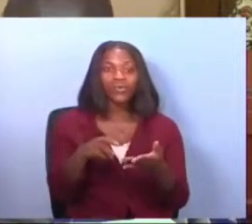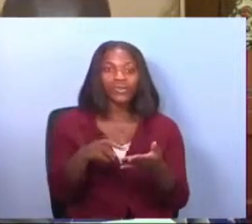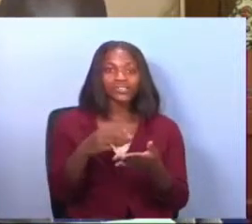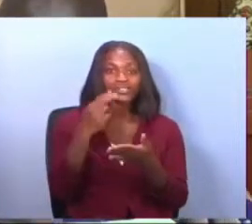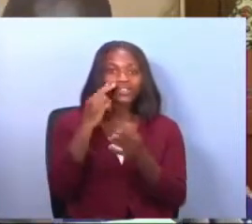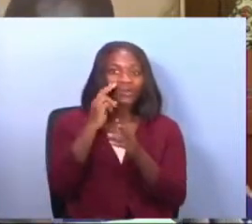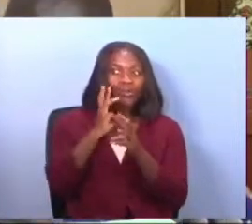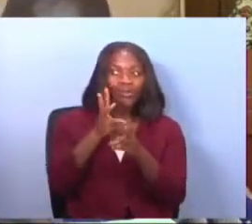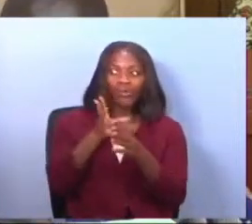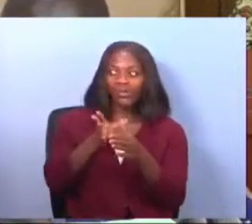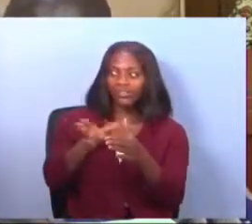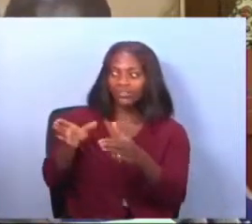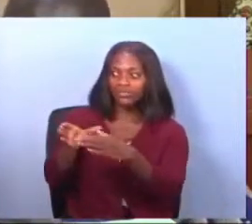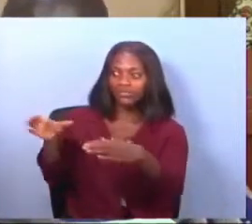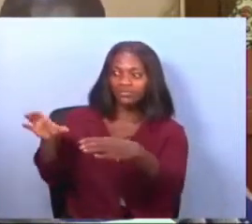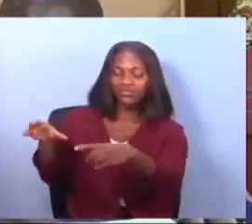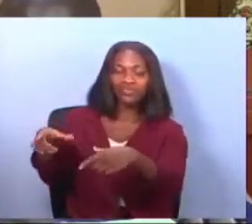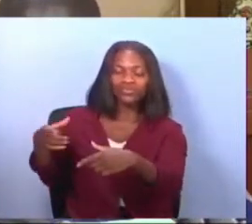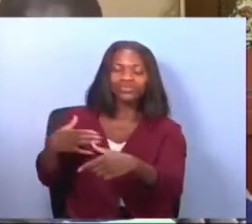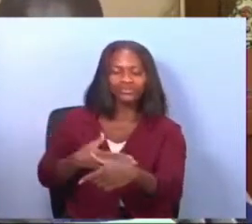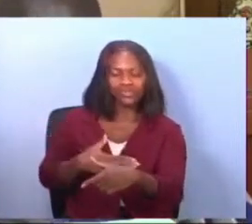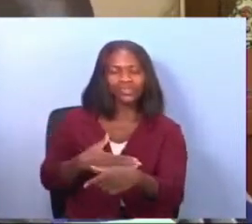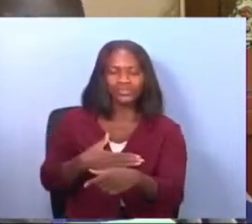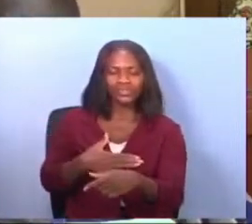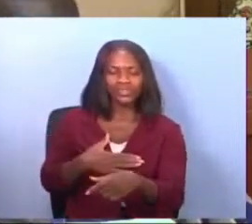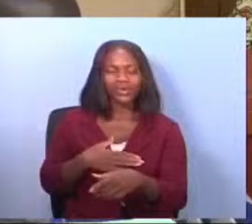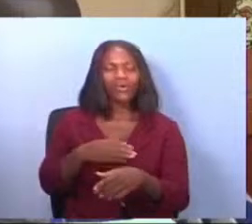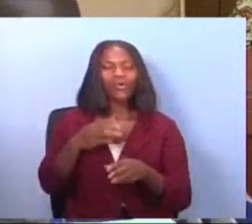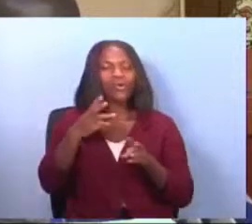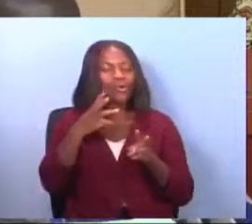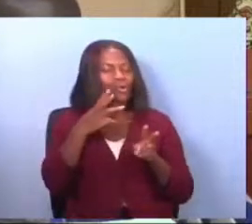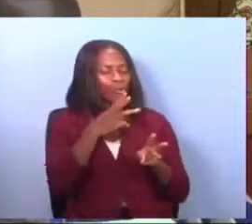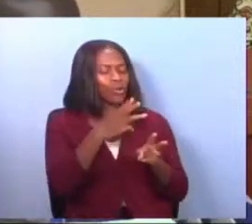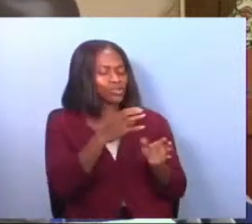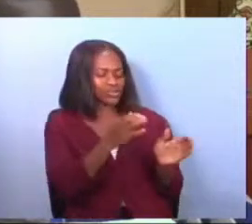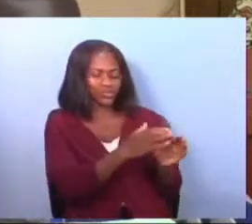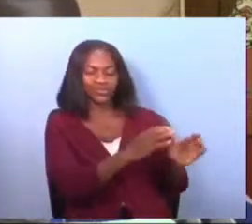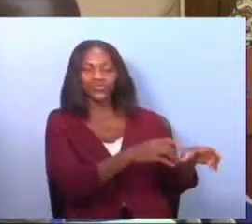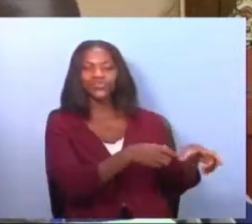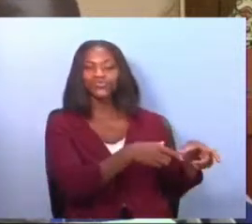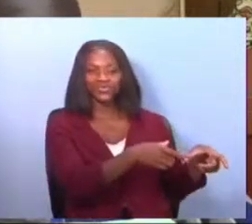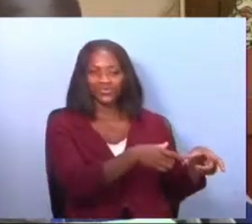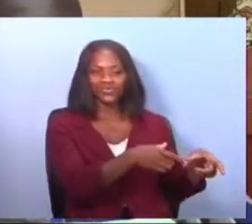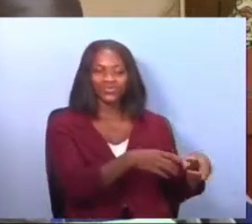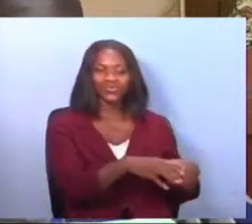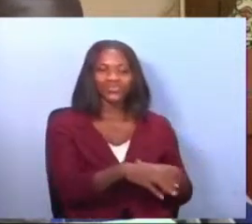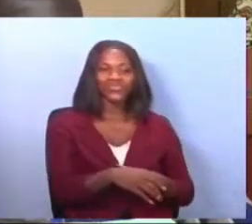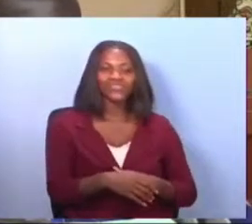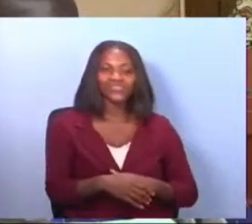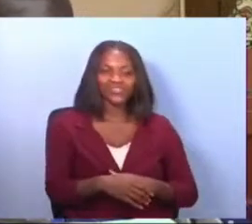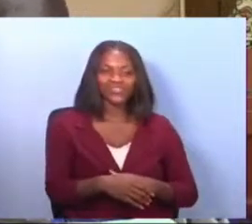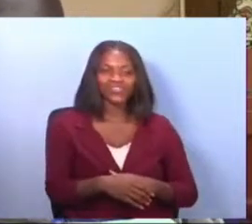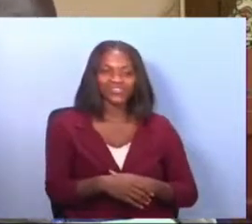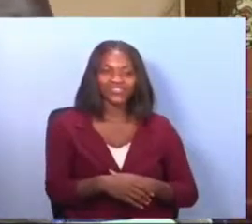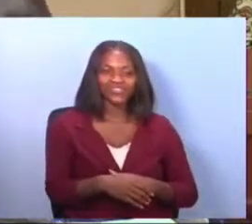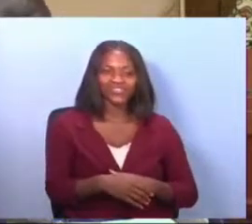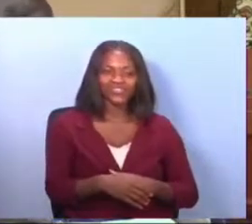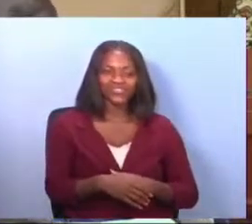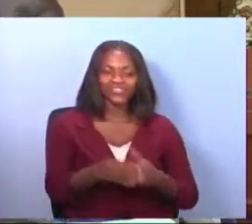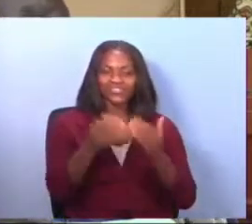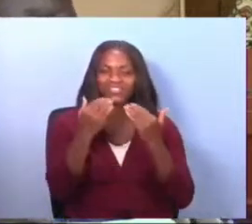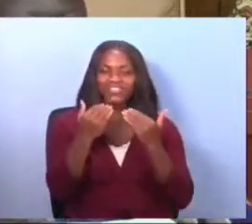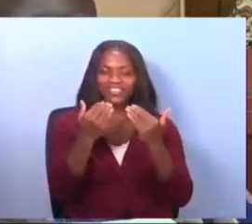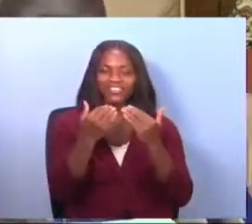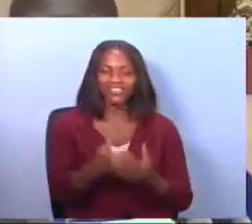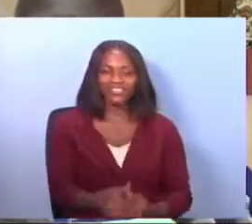side of the majority, remember that there's also a minority side that is looking for your attention.